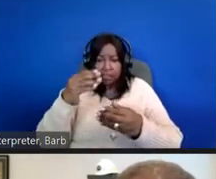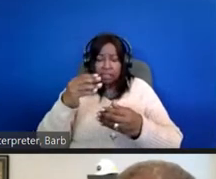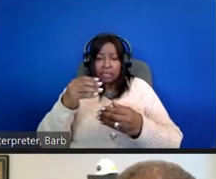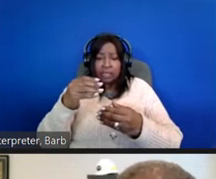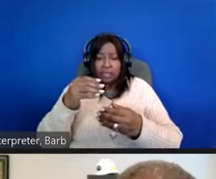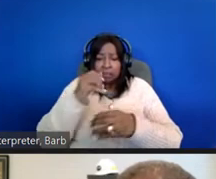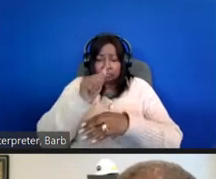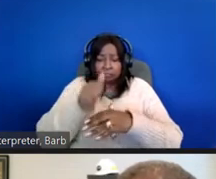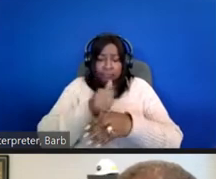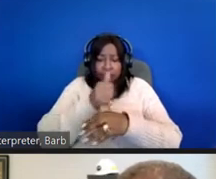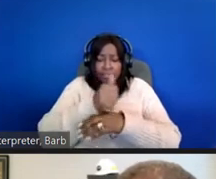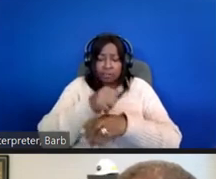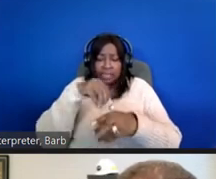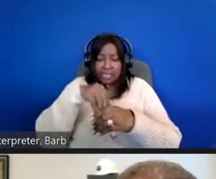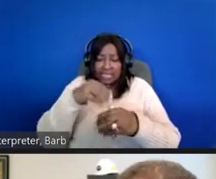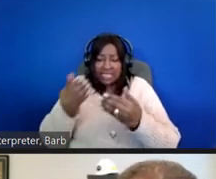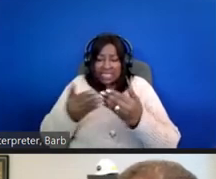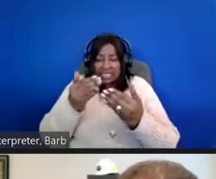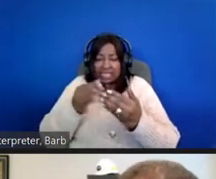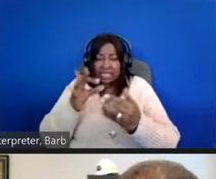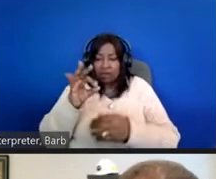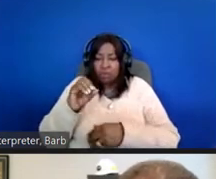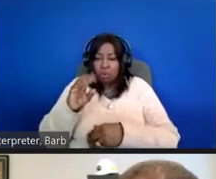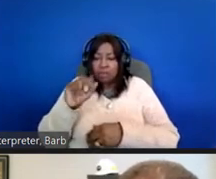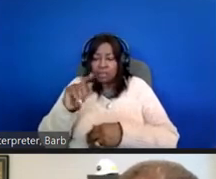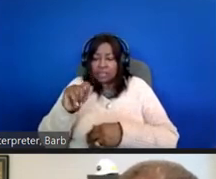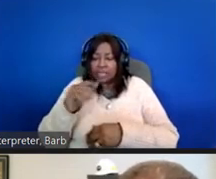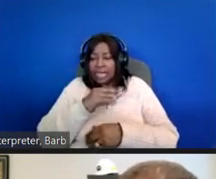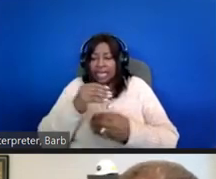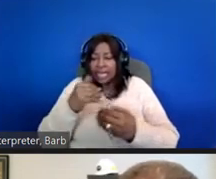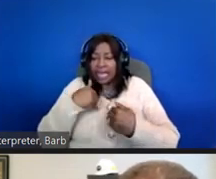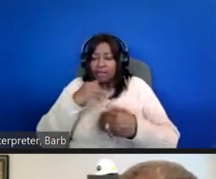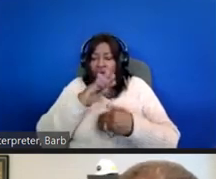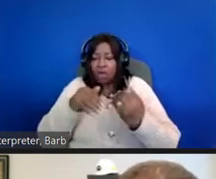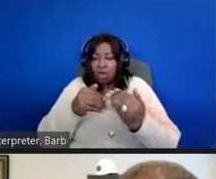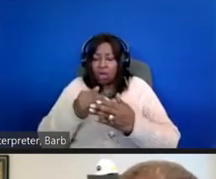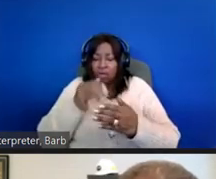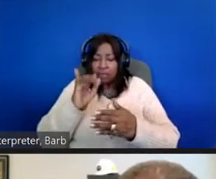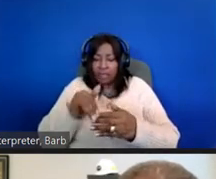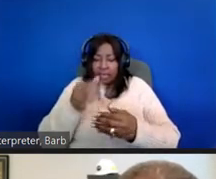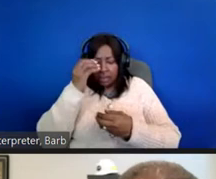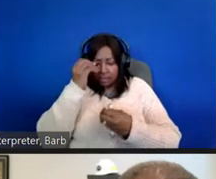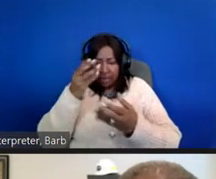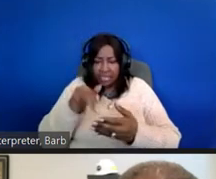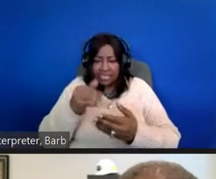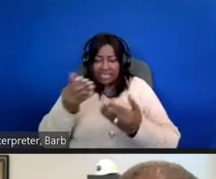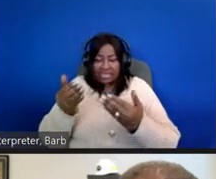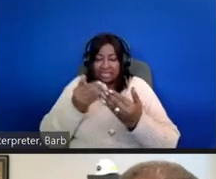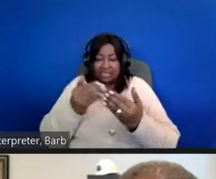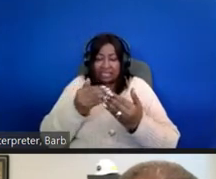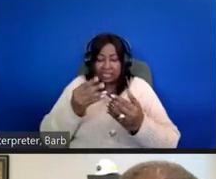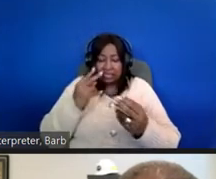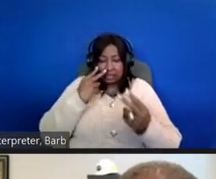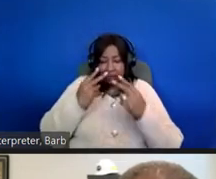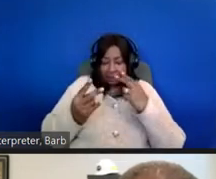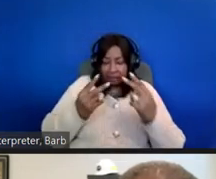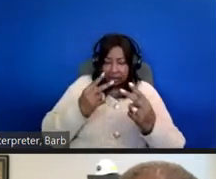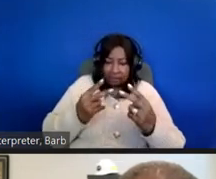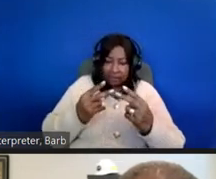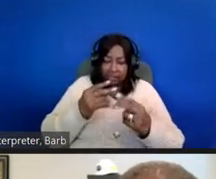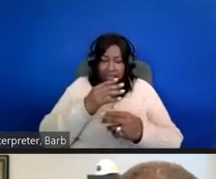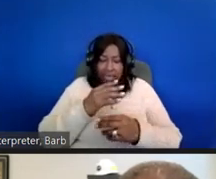that accessibility information is in a similar, easy to digest and access place on CTA's